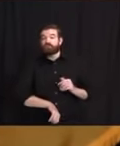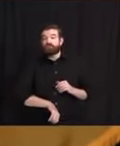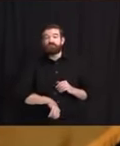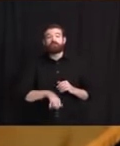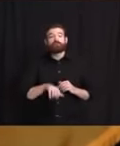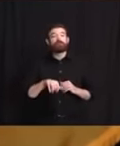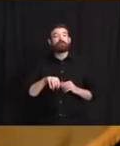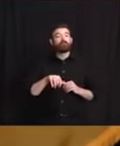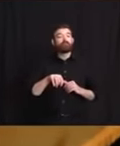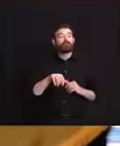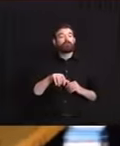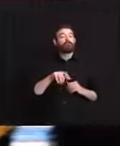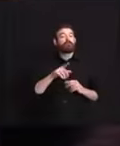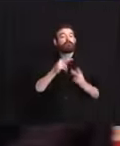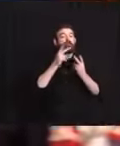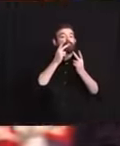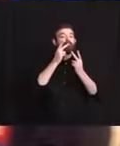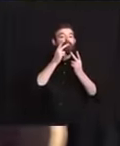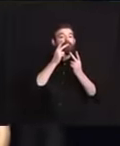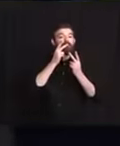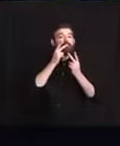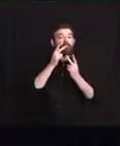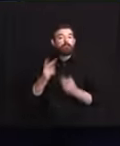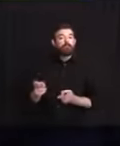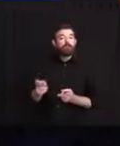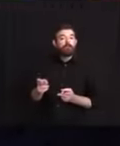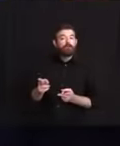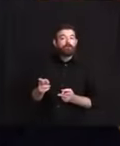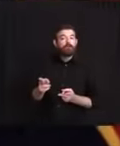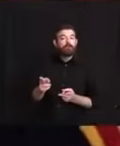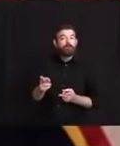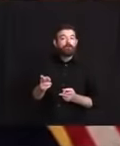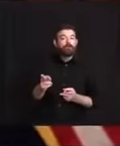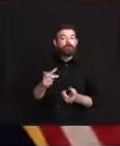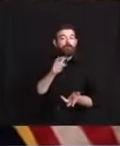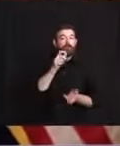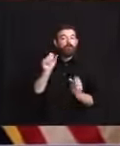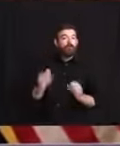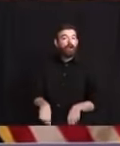I assume at some point they will, but we're not there yet.